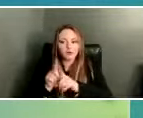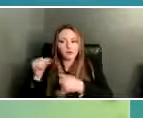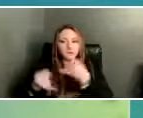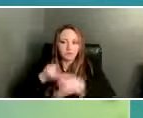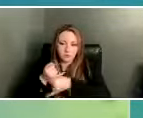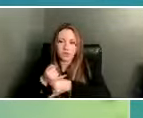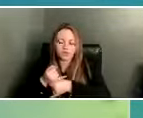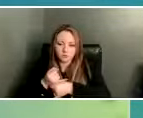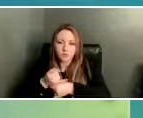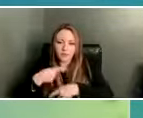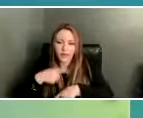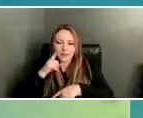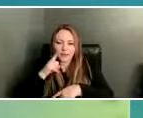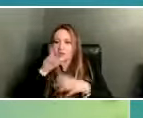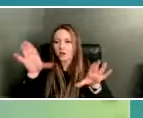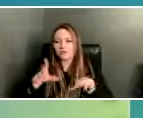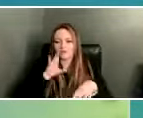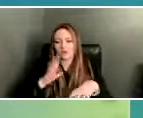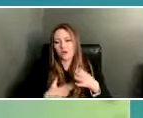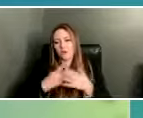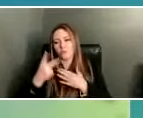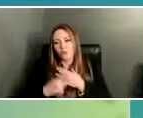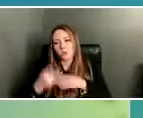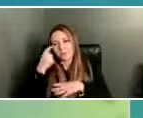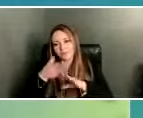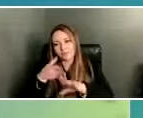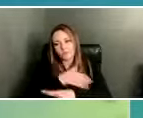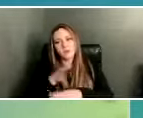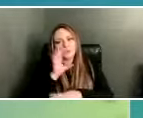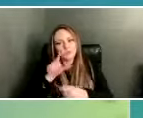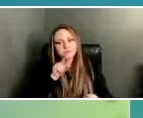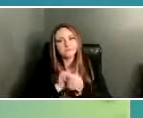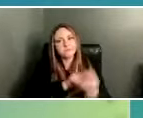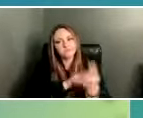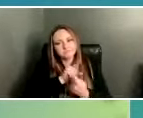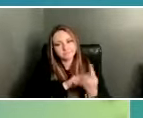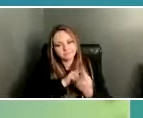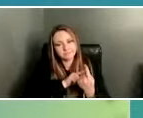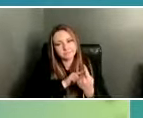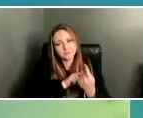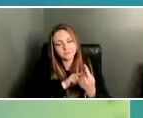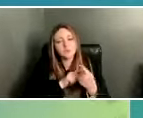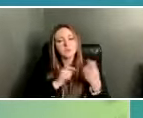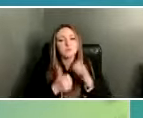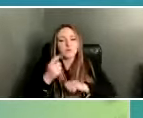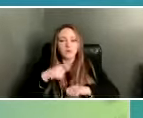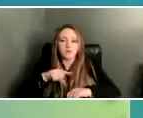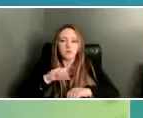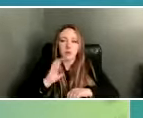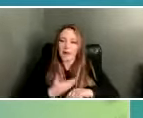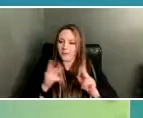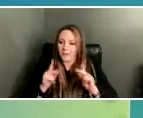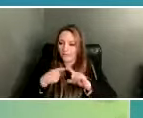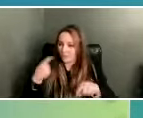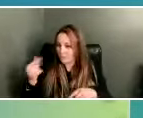totally, I think, awesome for our programs, because beforehand, of course, we would meet in person. And so most of our participants would come from